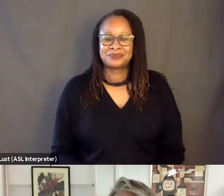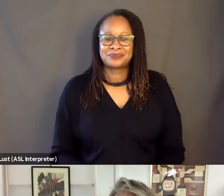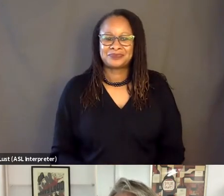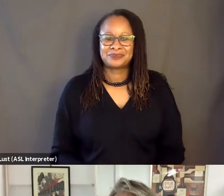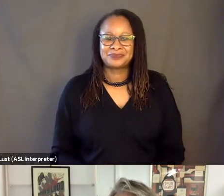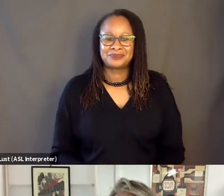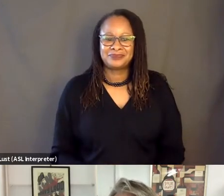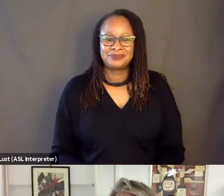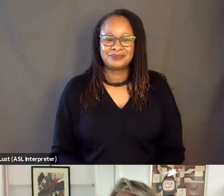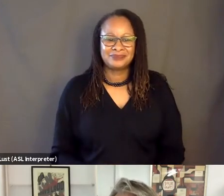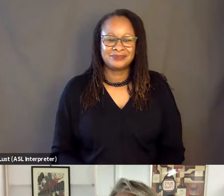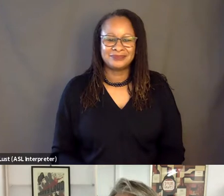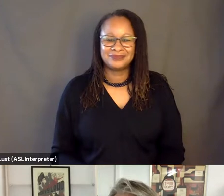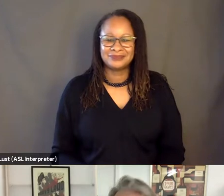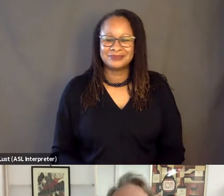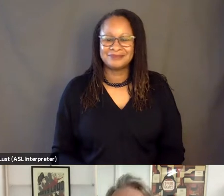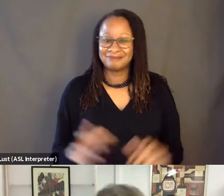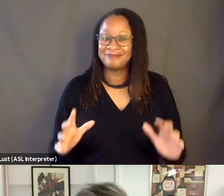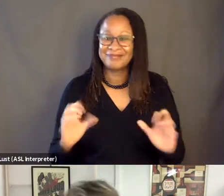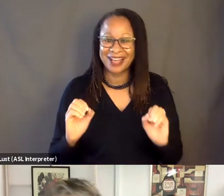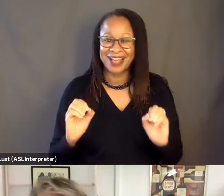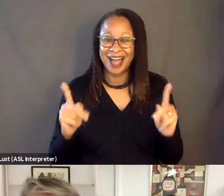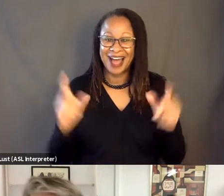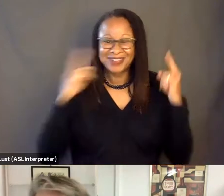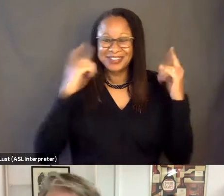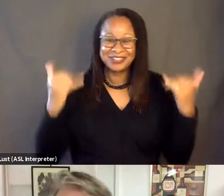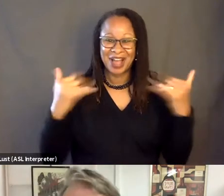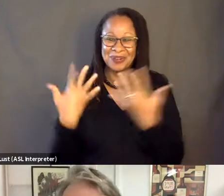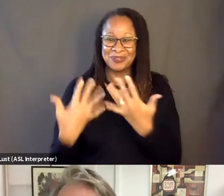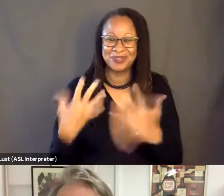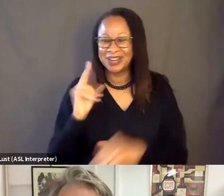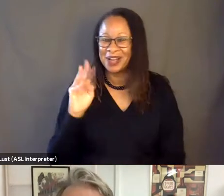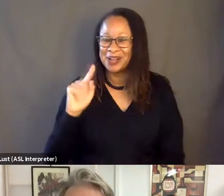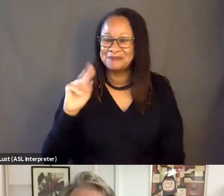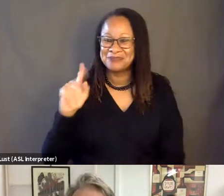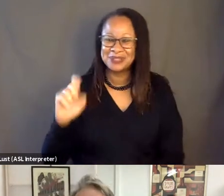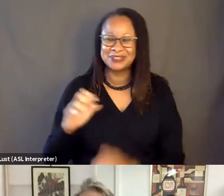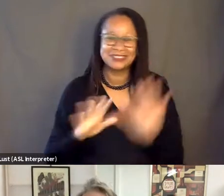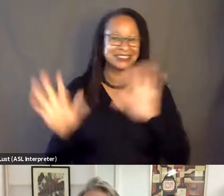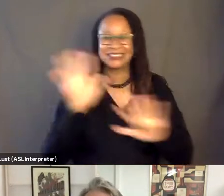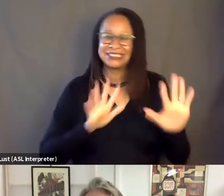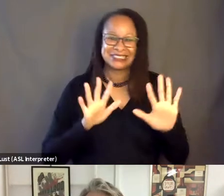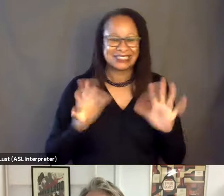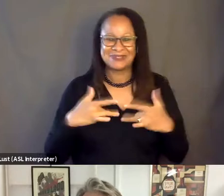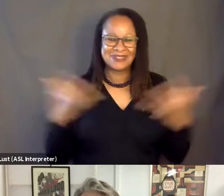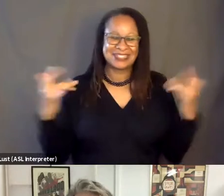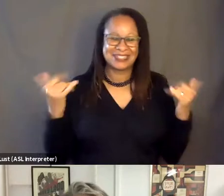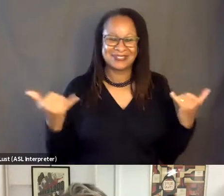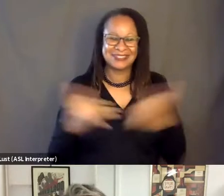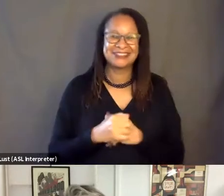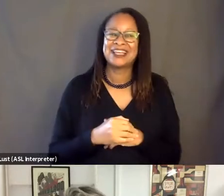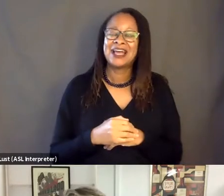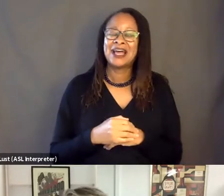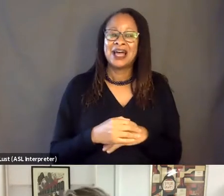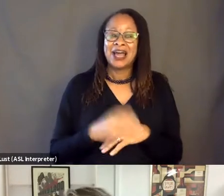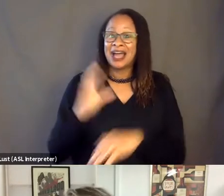You're on mute, David. So I am. There you go. I'm here now. Hey. Here we are. It's the state of things. So I'm actually